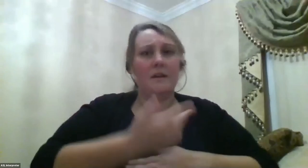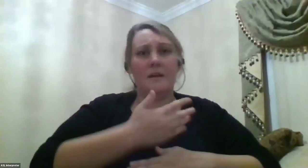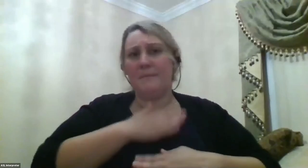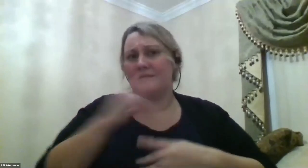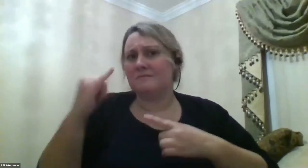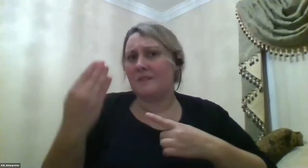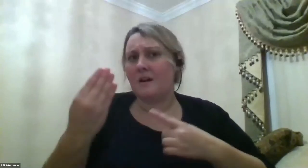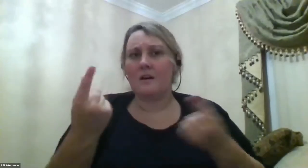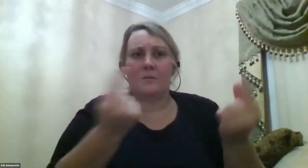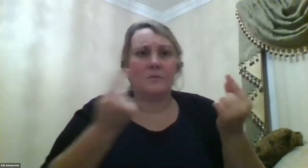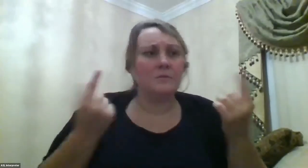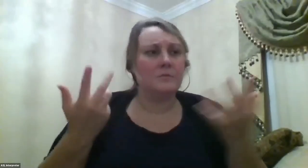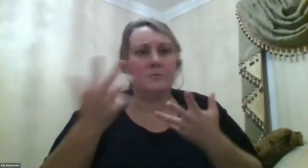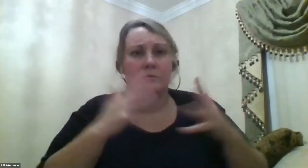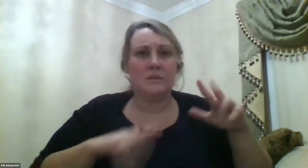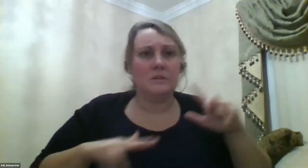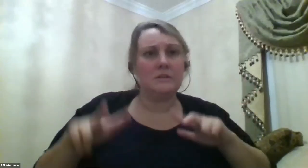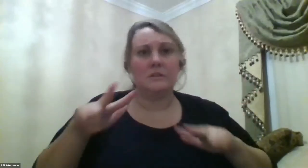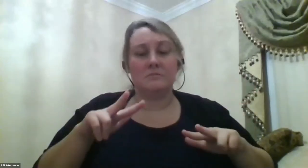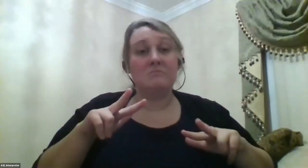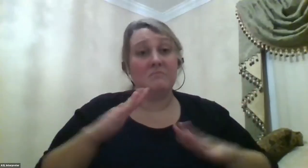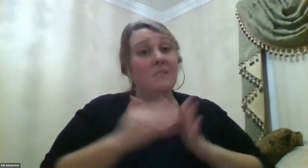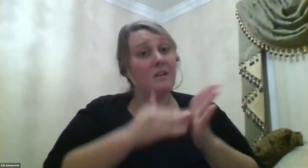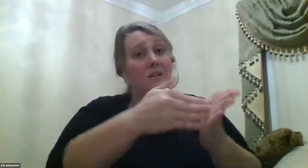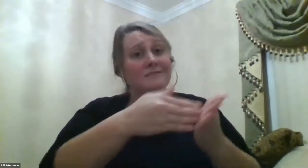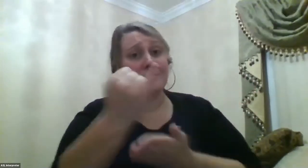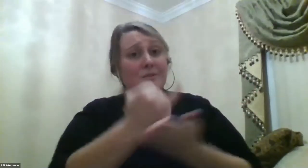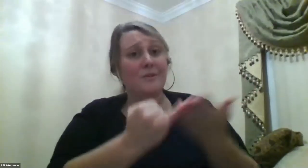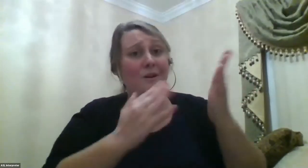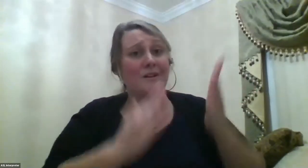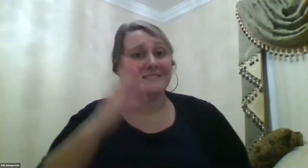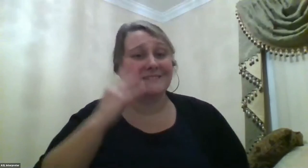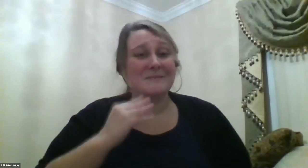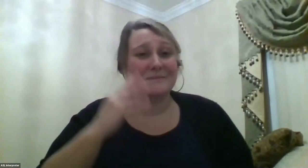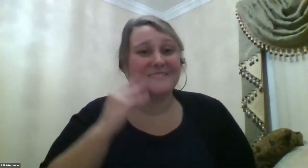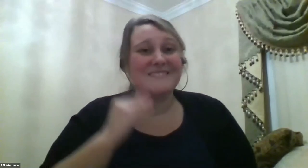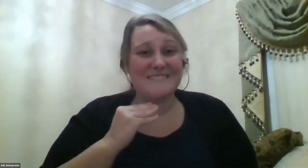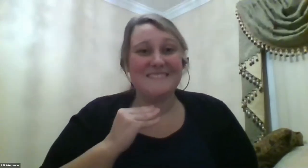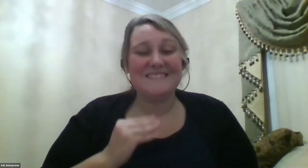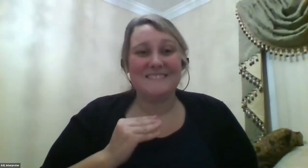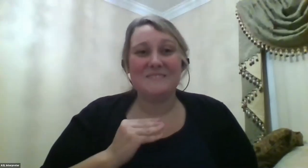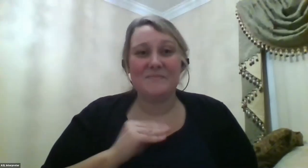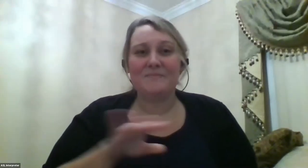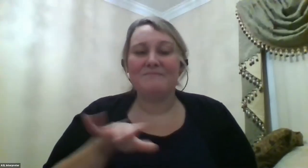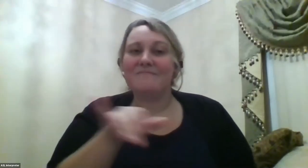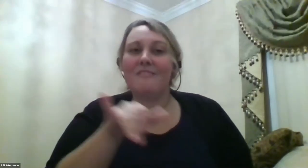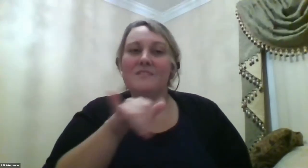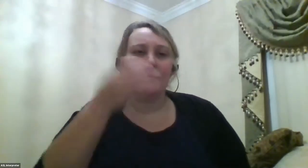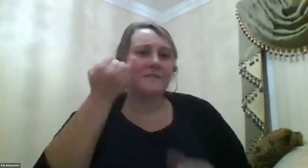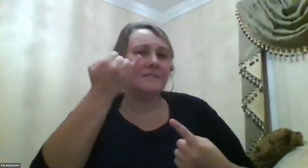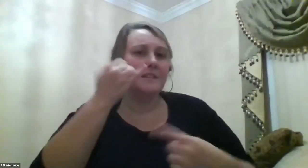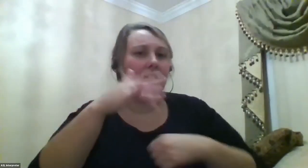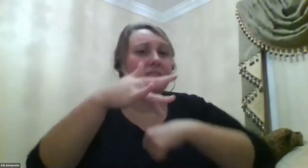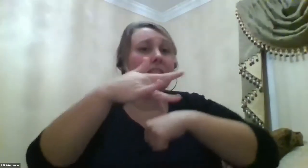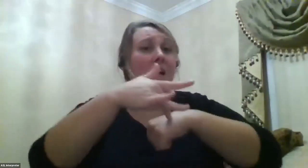around intimacy in a different way from how they're presented and, um, looking and, and thinking about those in